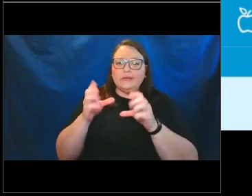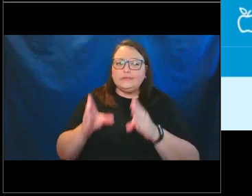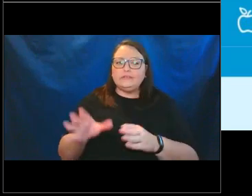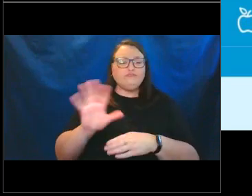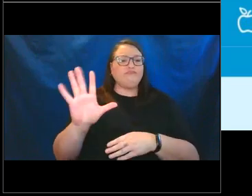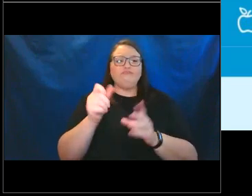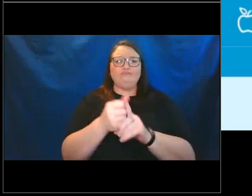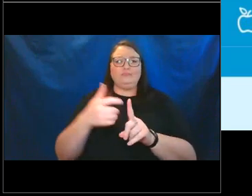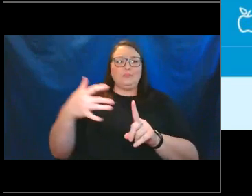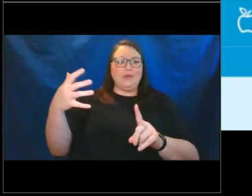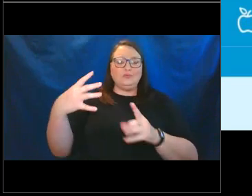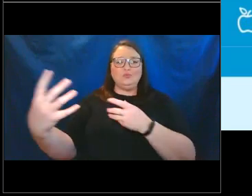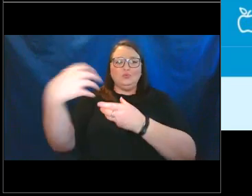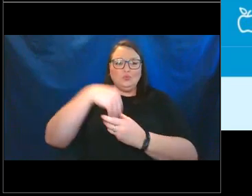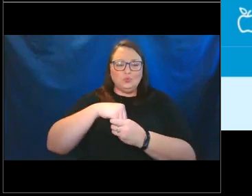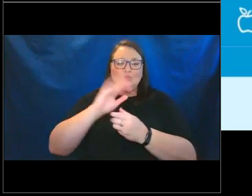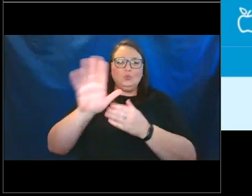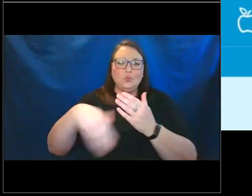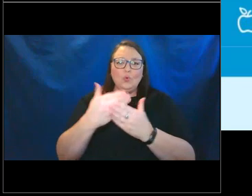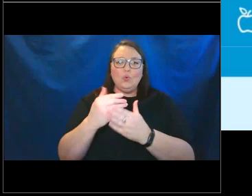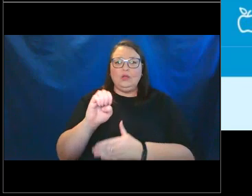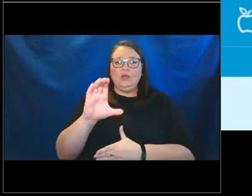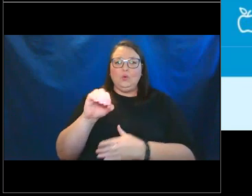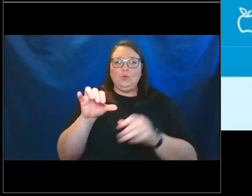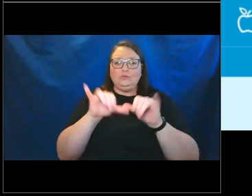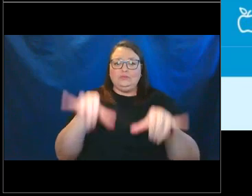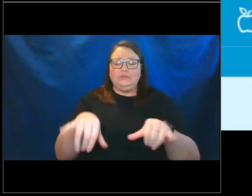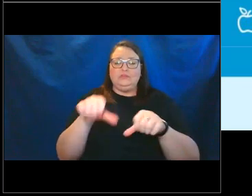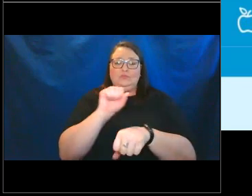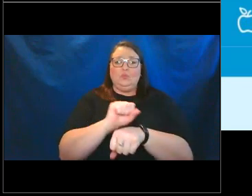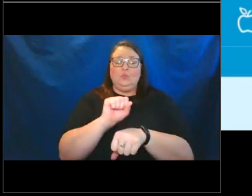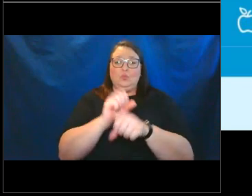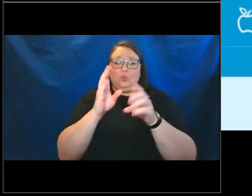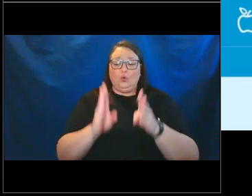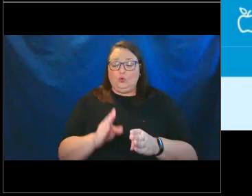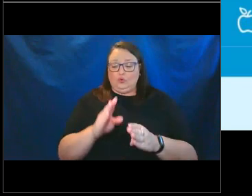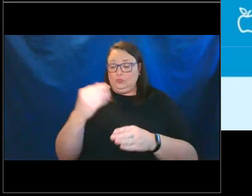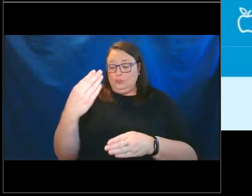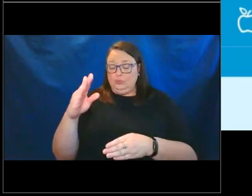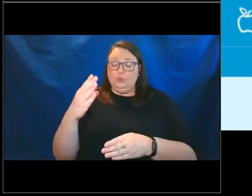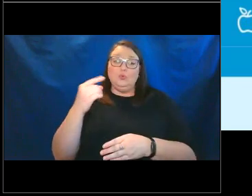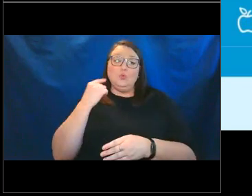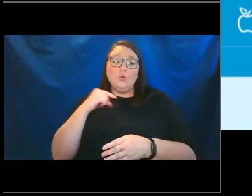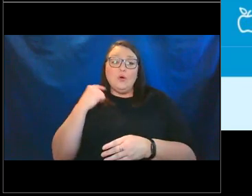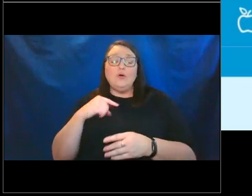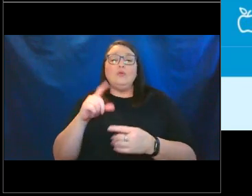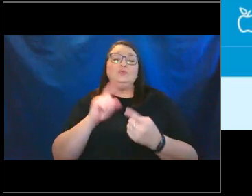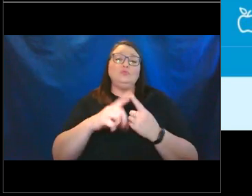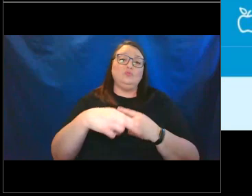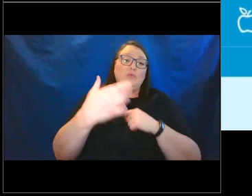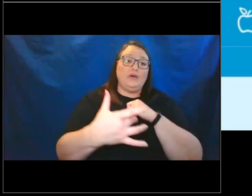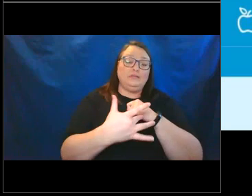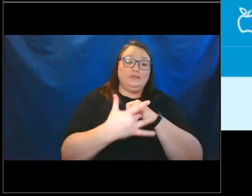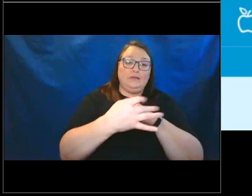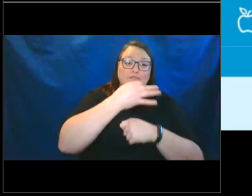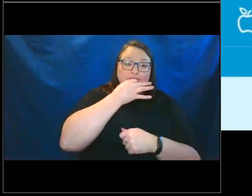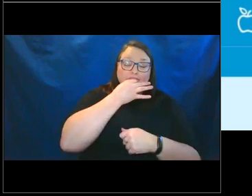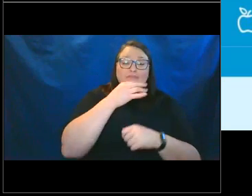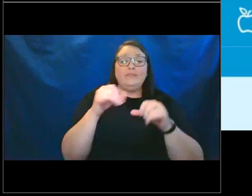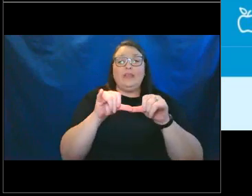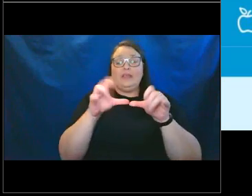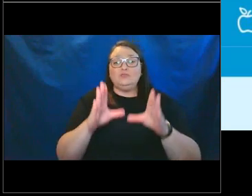expanding the vision to include the entire ecosystem of workers, from blue-collar trades to high-tech experts. From the engineers and